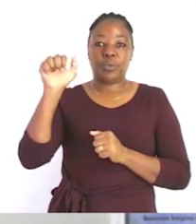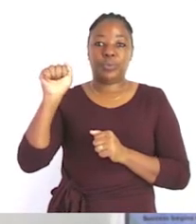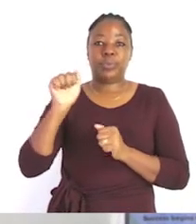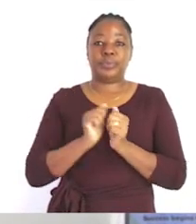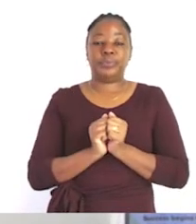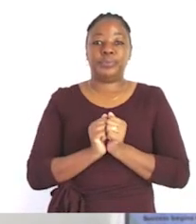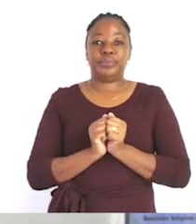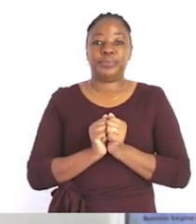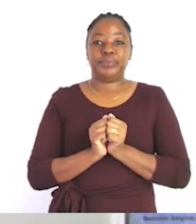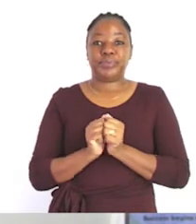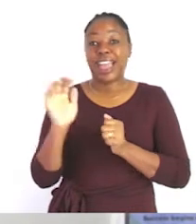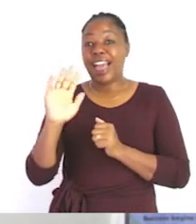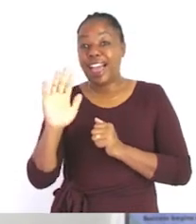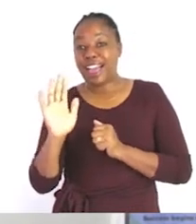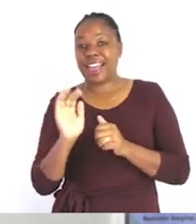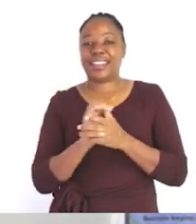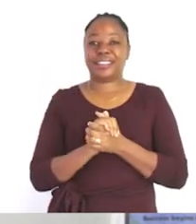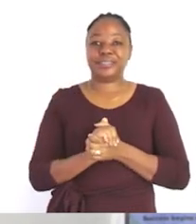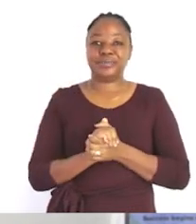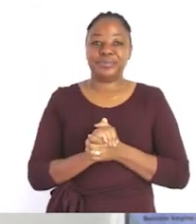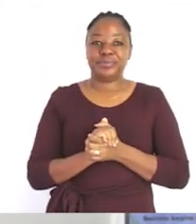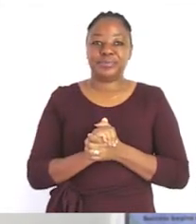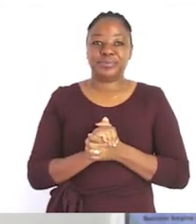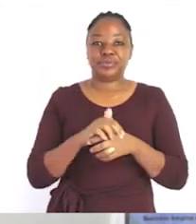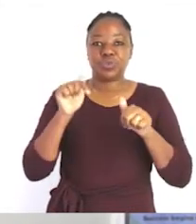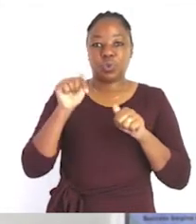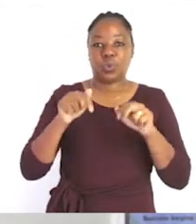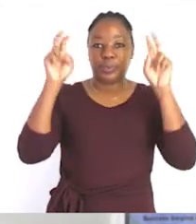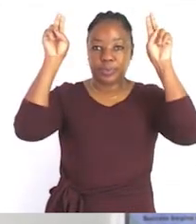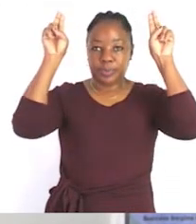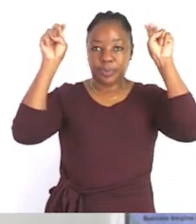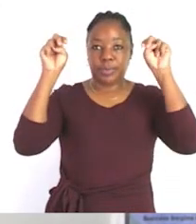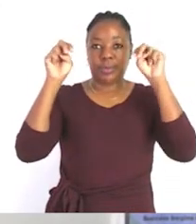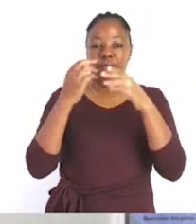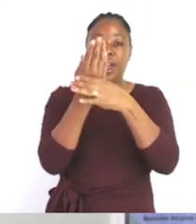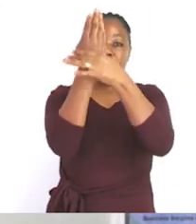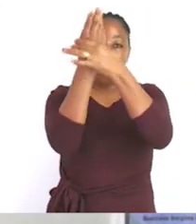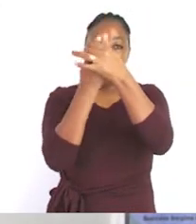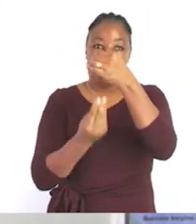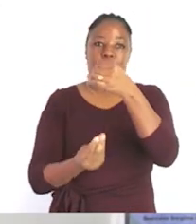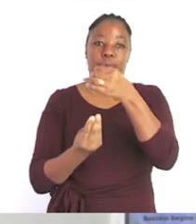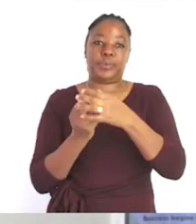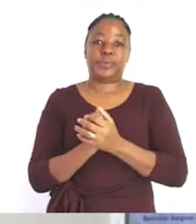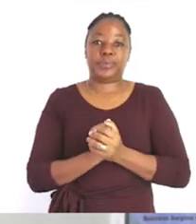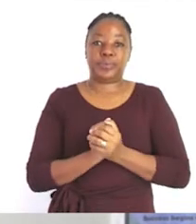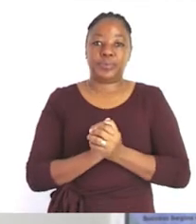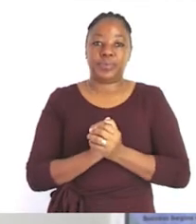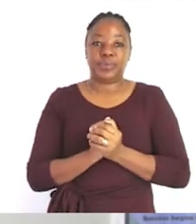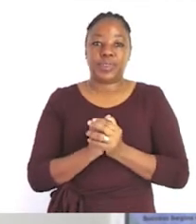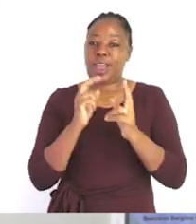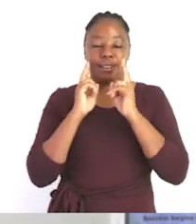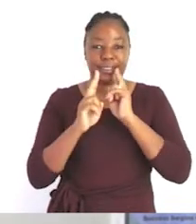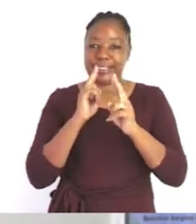our lesson. Let's say hi to everyone. Our theme this week is autumn, and we're going to be talking a lot